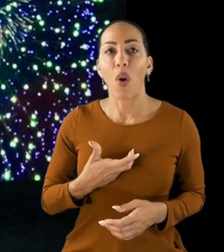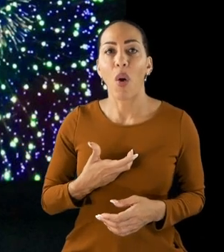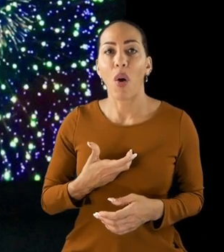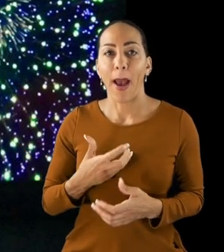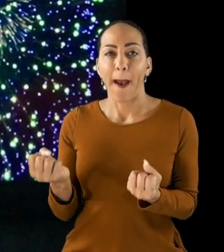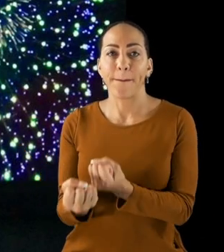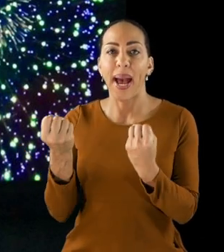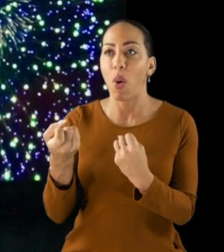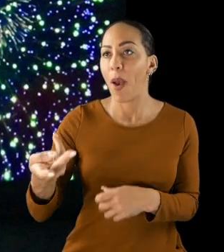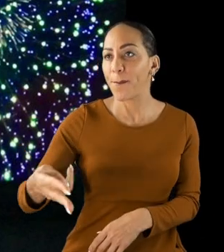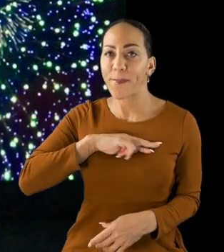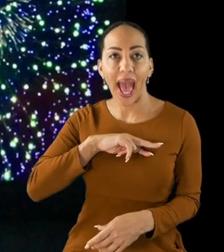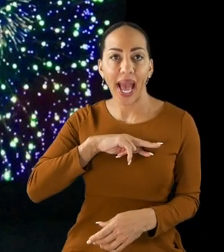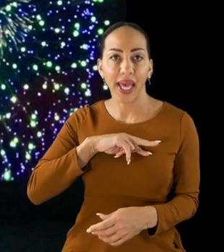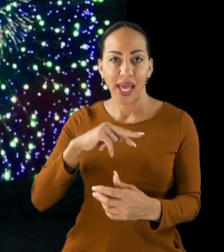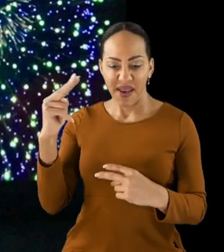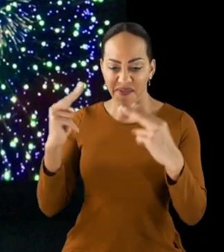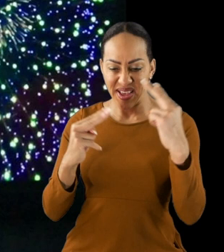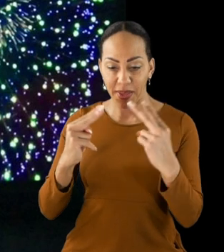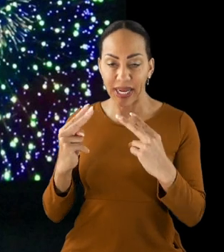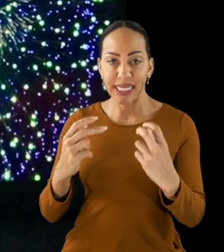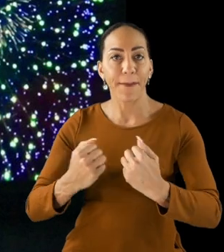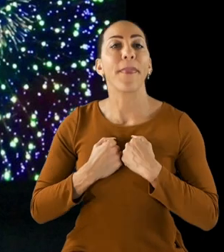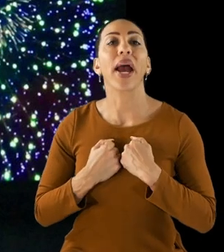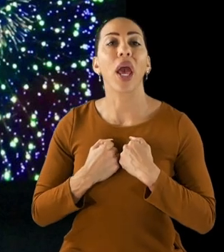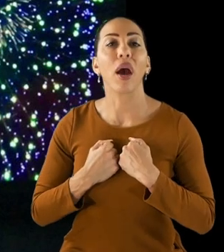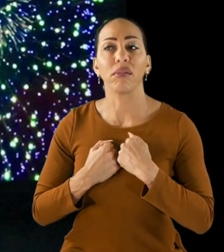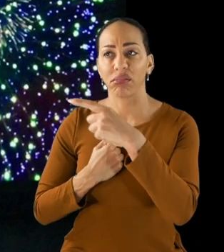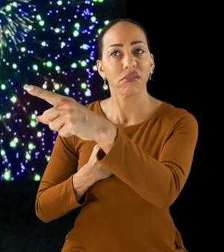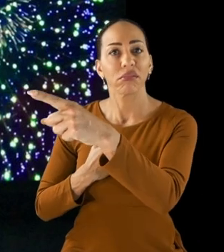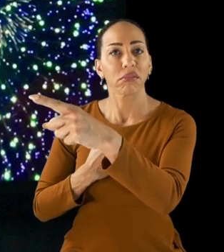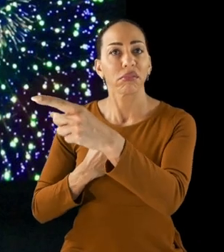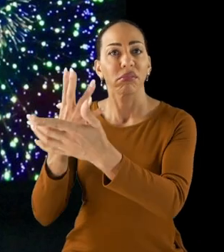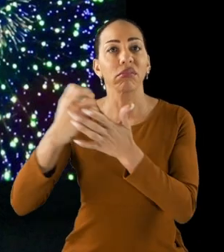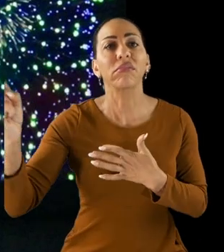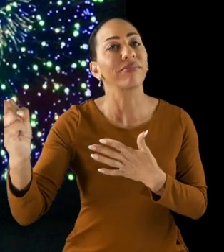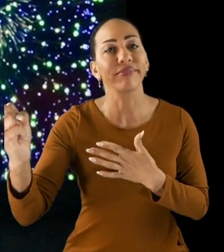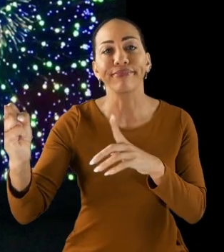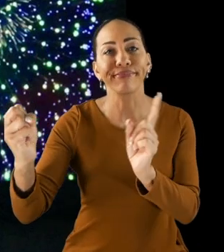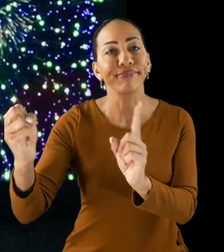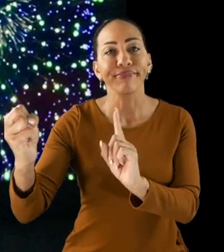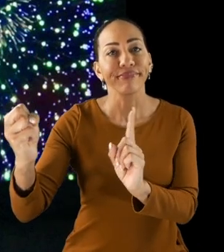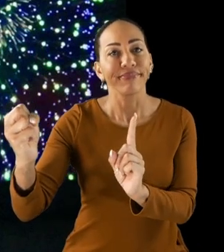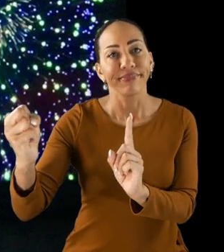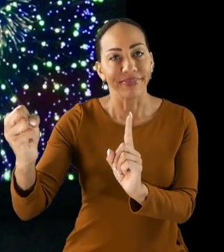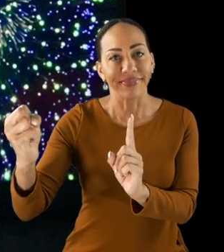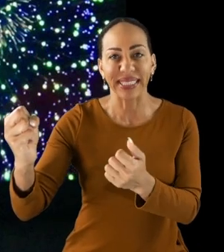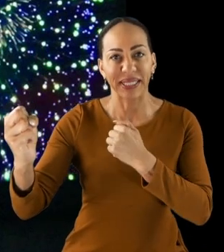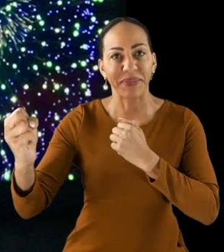guess, that power of visibility as my own, rather than as something the audience can do